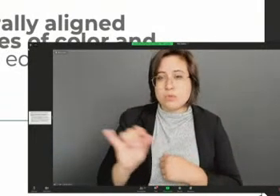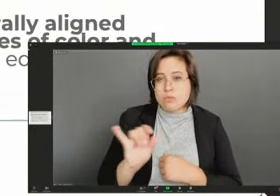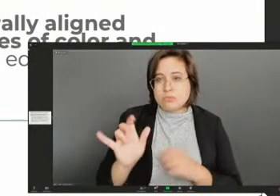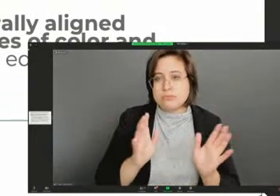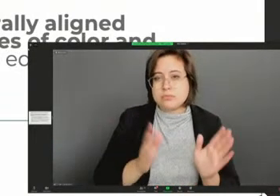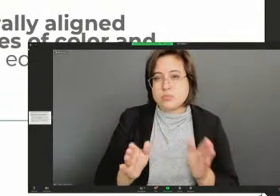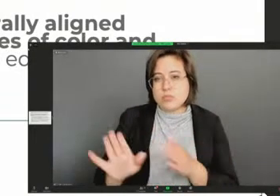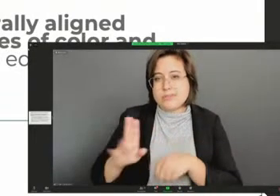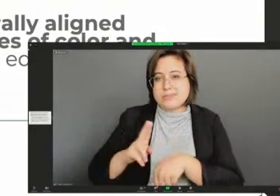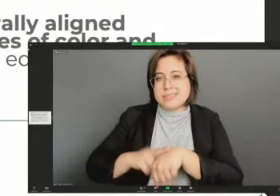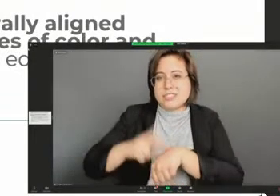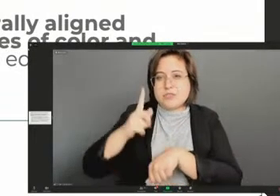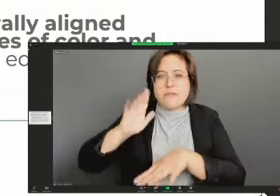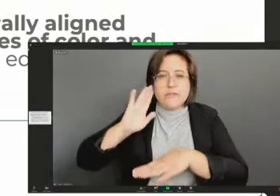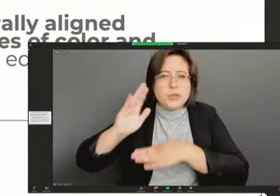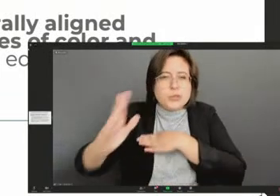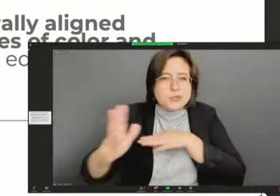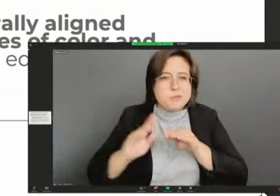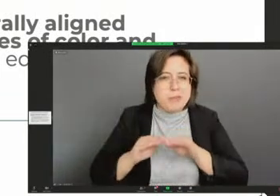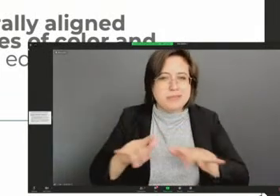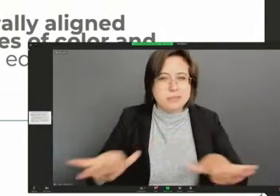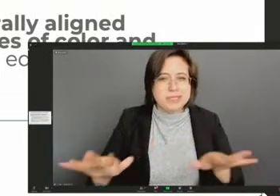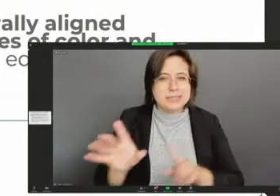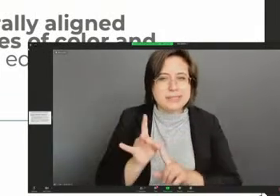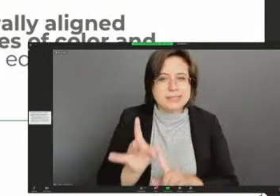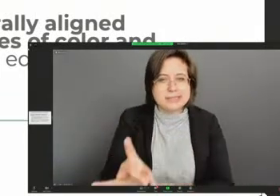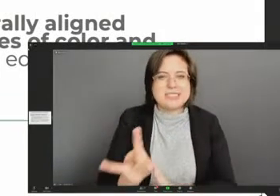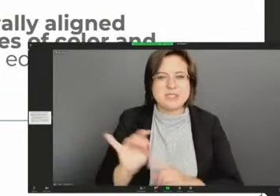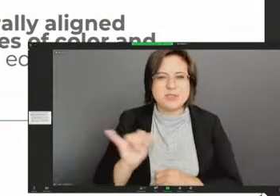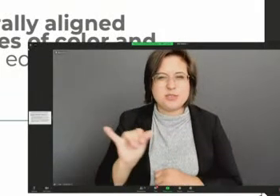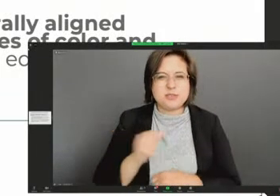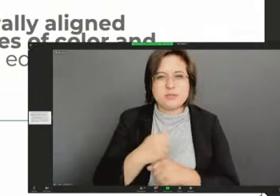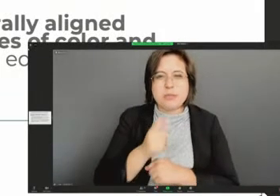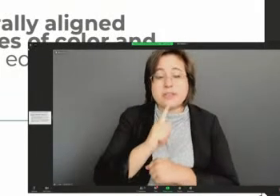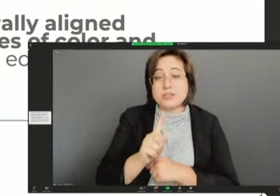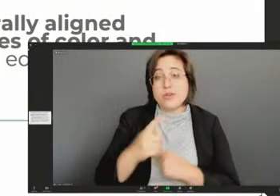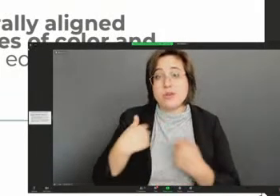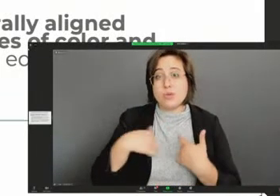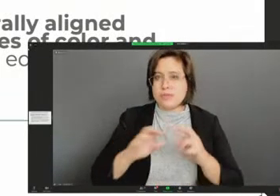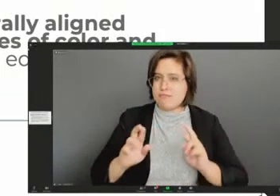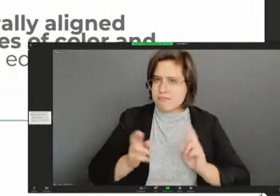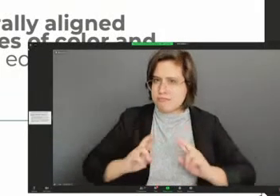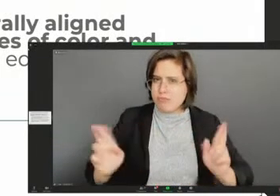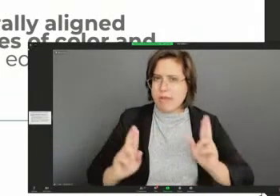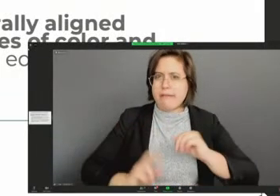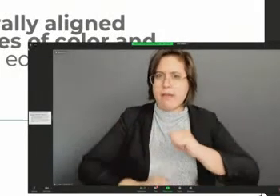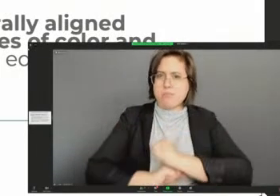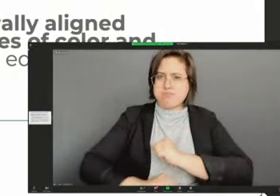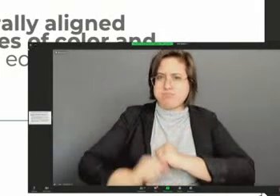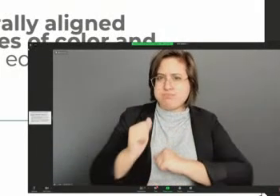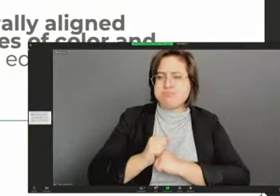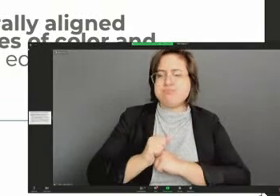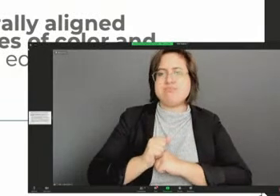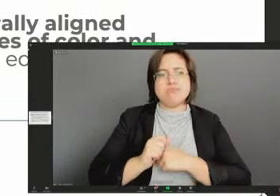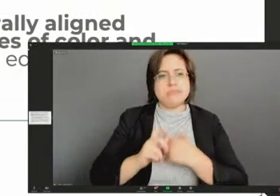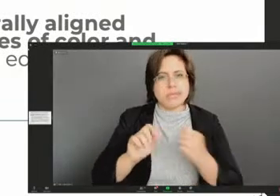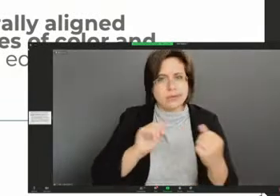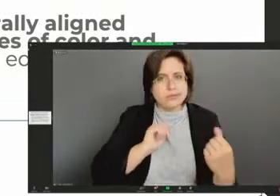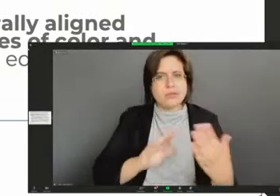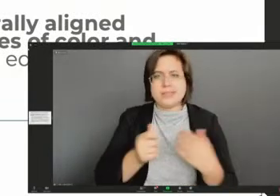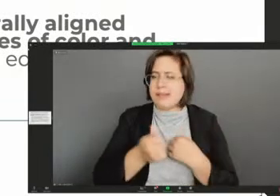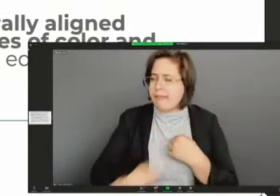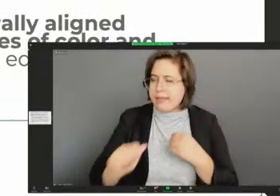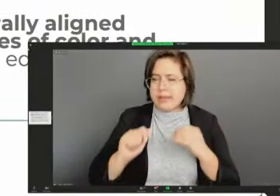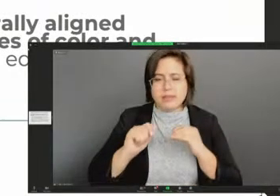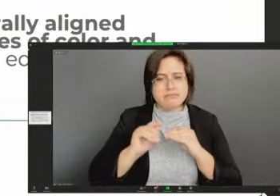the nation for future pandemics to make sure that we have the infrastructure ready to address any future pandemics that the